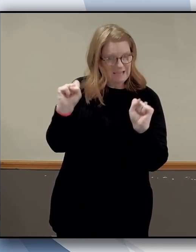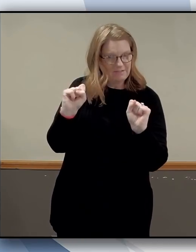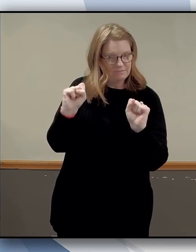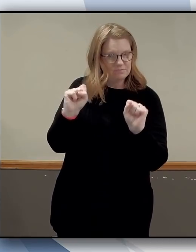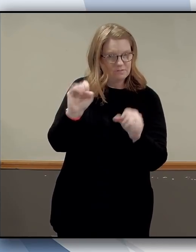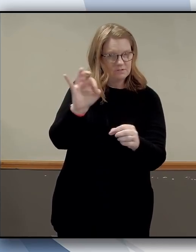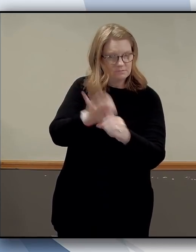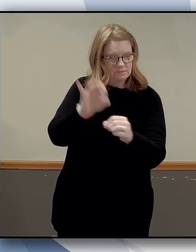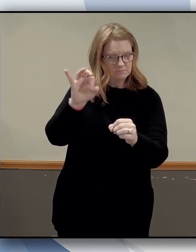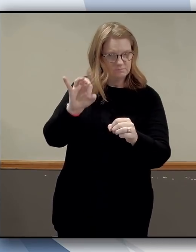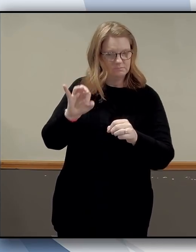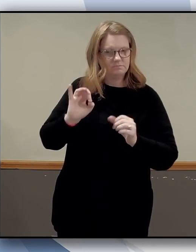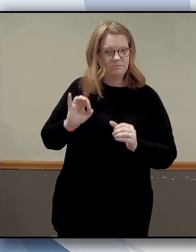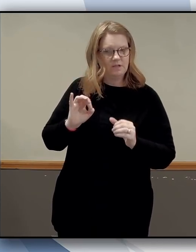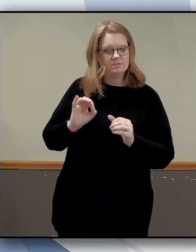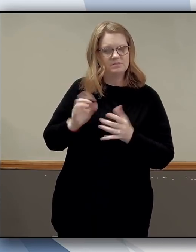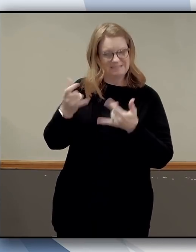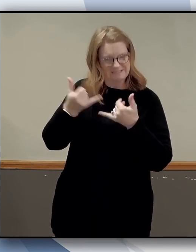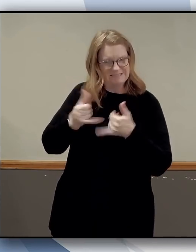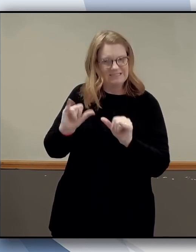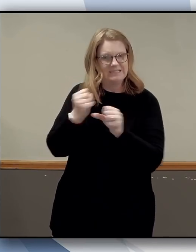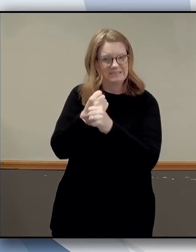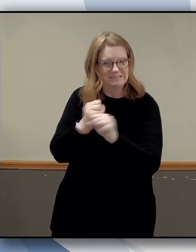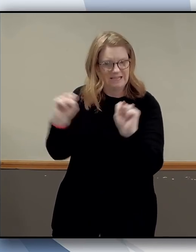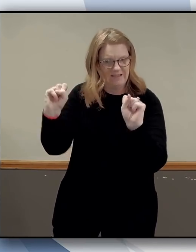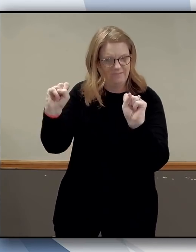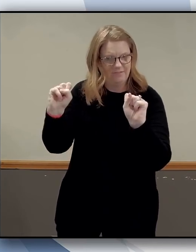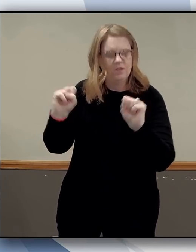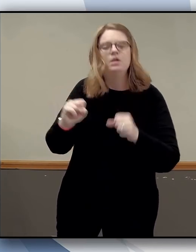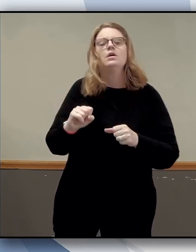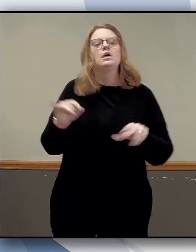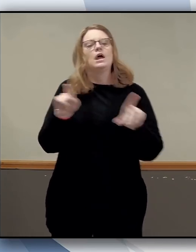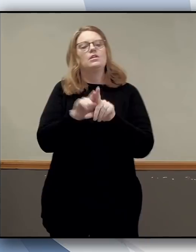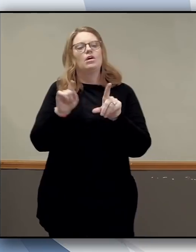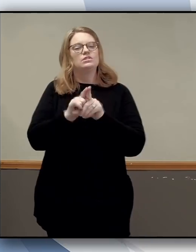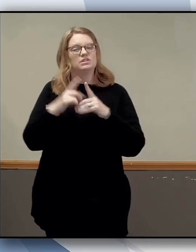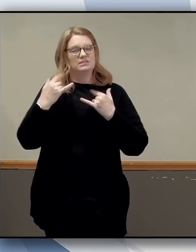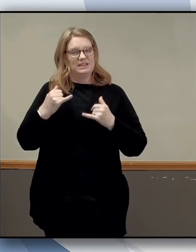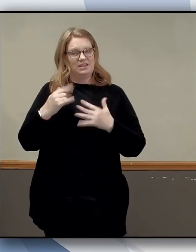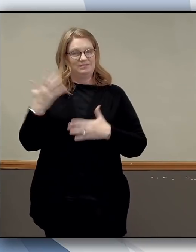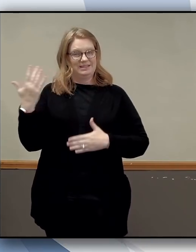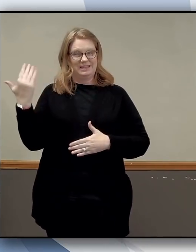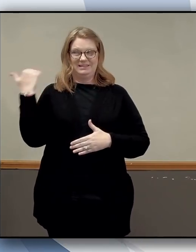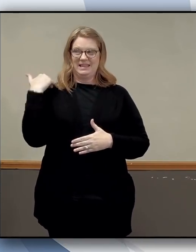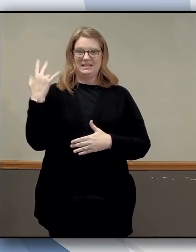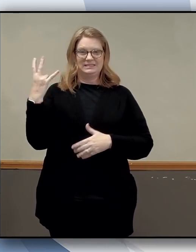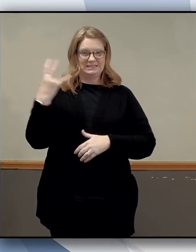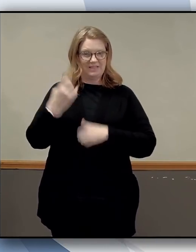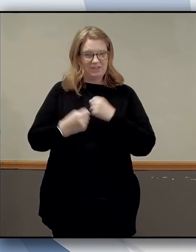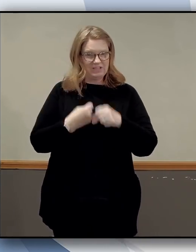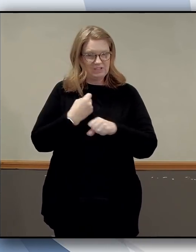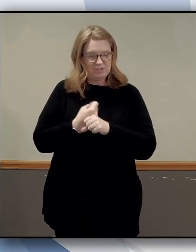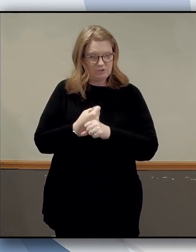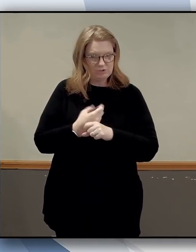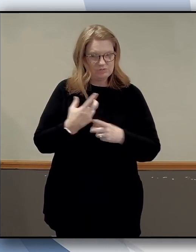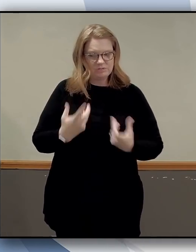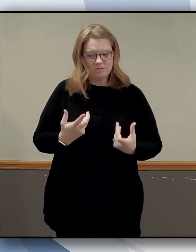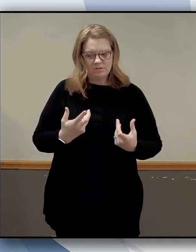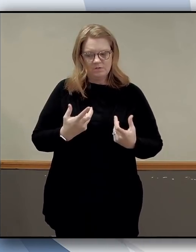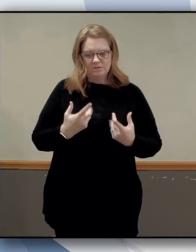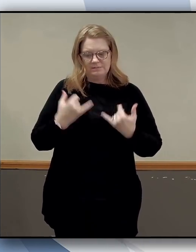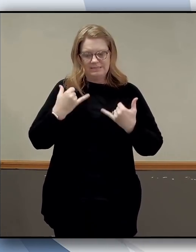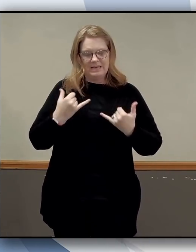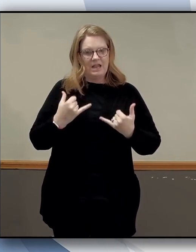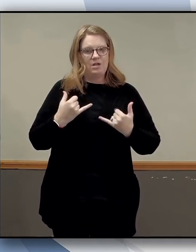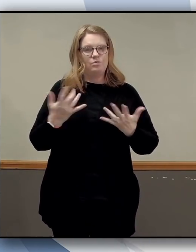and untouched. And now, on top of this incredible record that we've had for the last 7 years, we as North Dakotans find ourselves in the